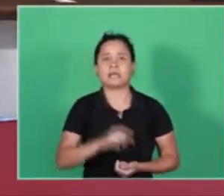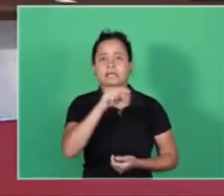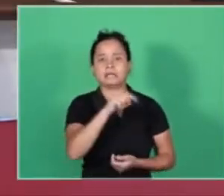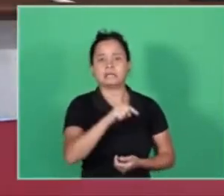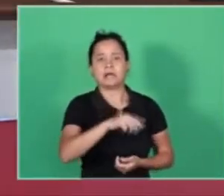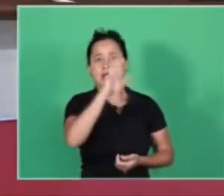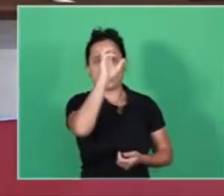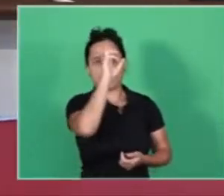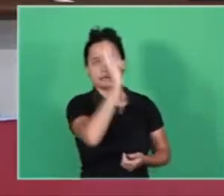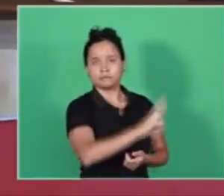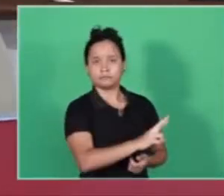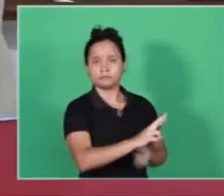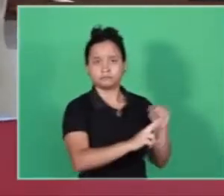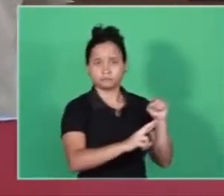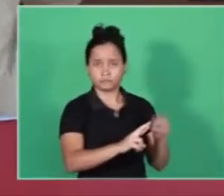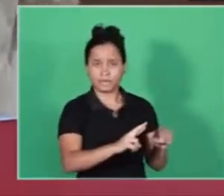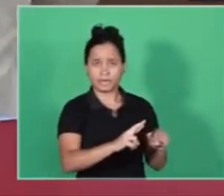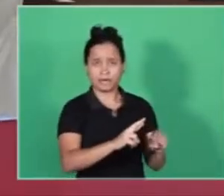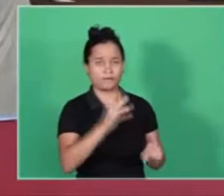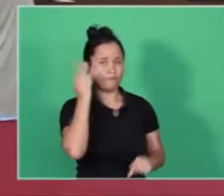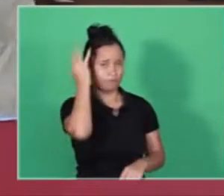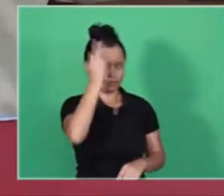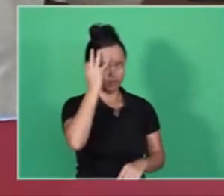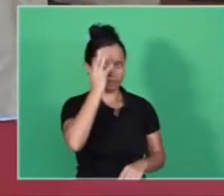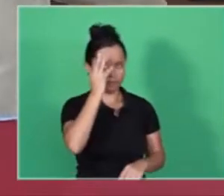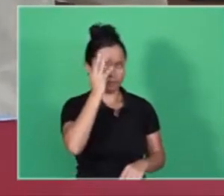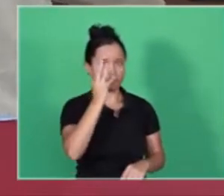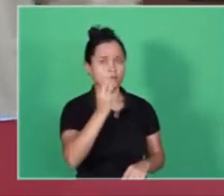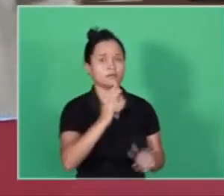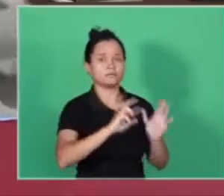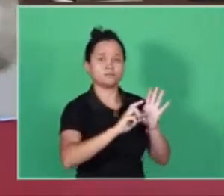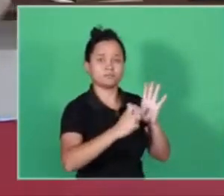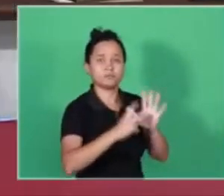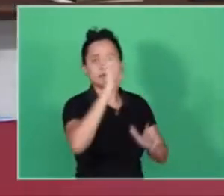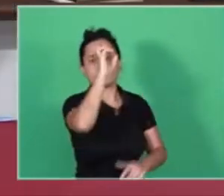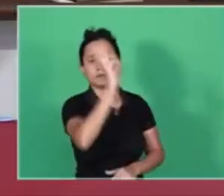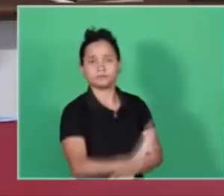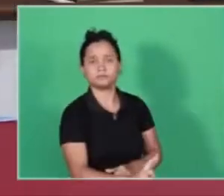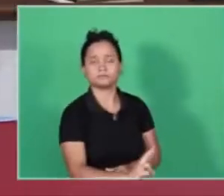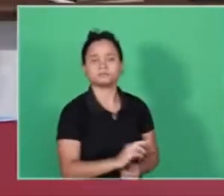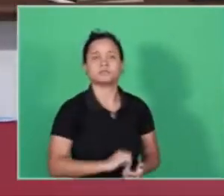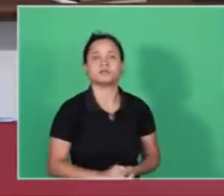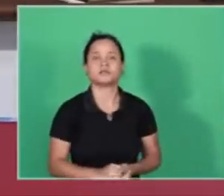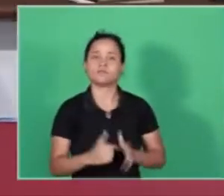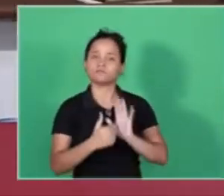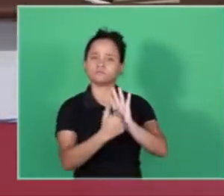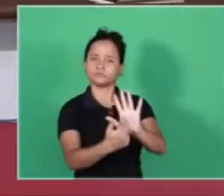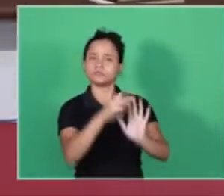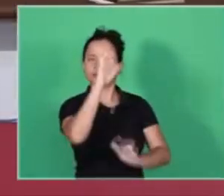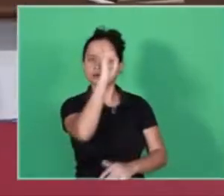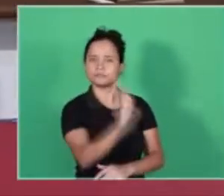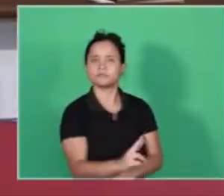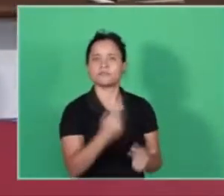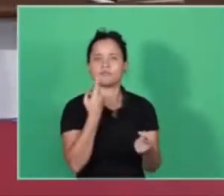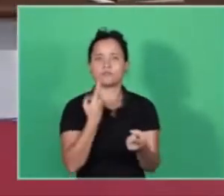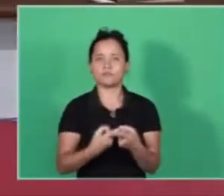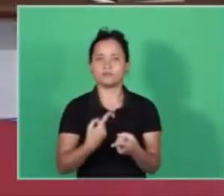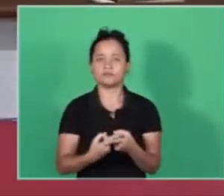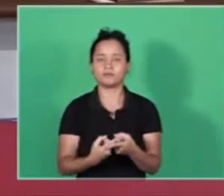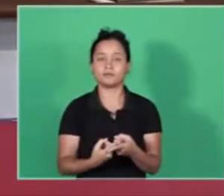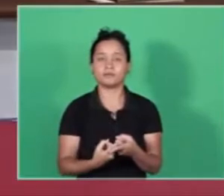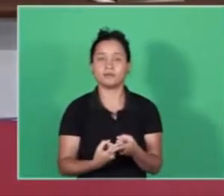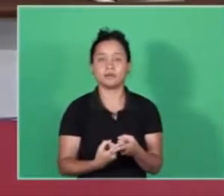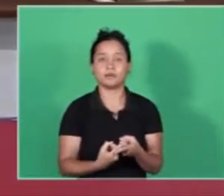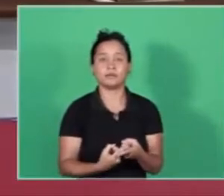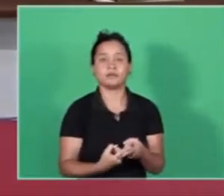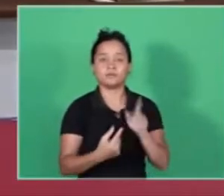This is reason. Philosophy is reason. I'm showing here reason. I'm speaking